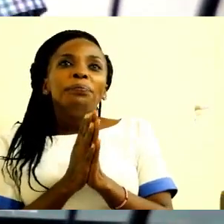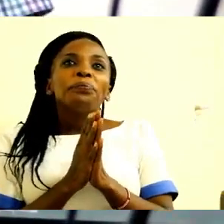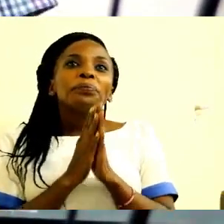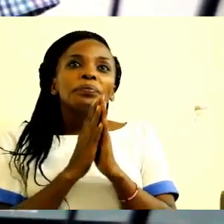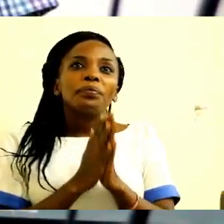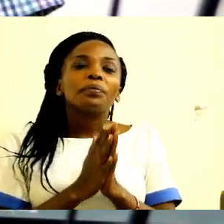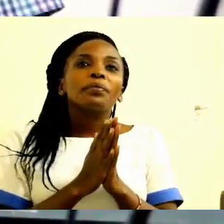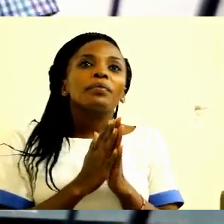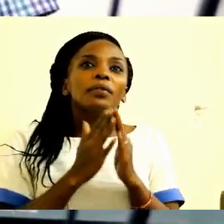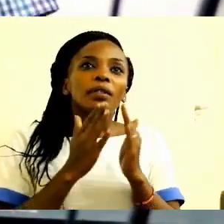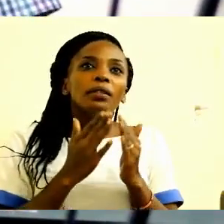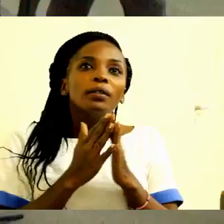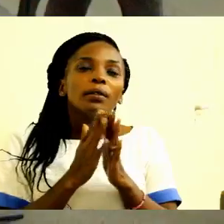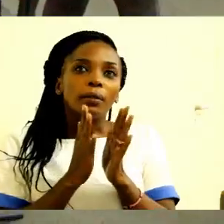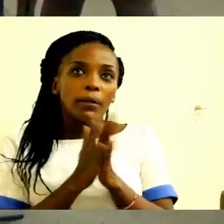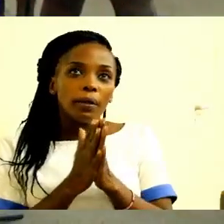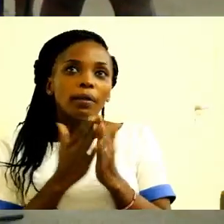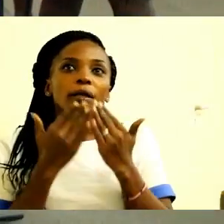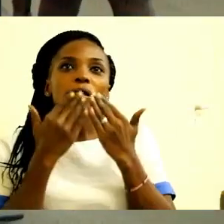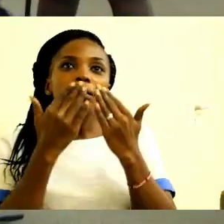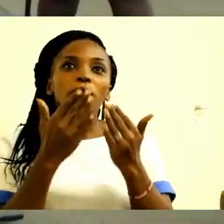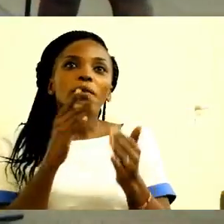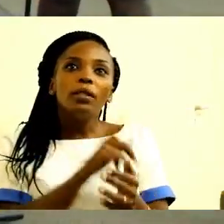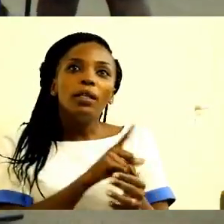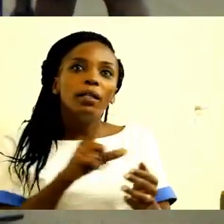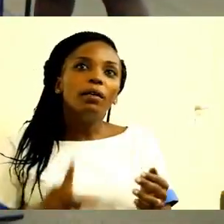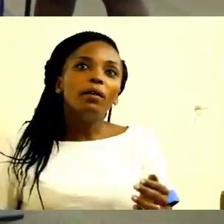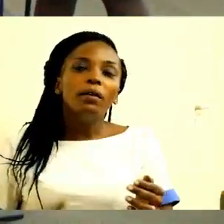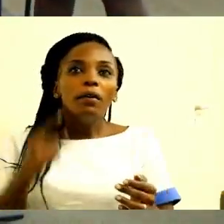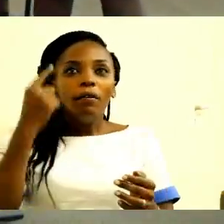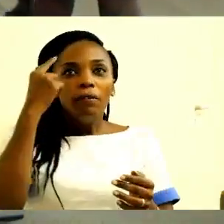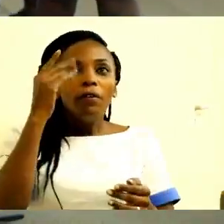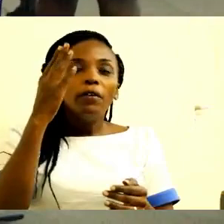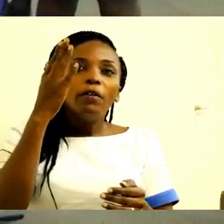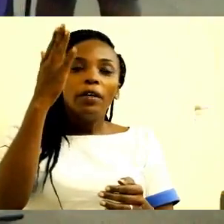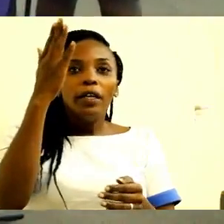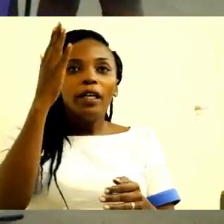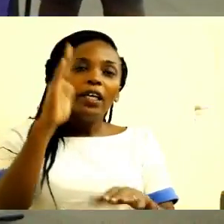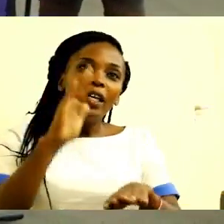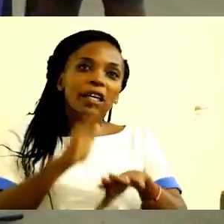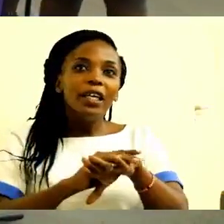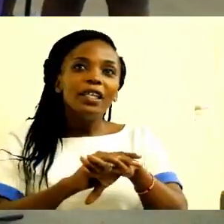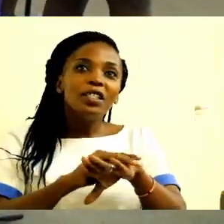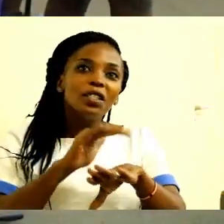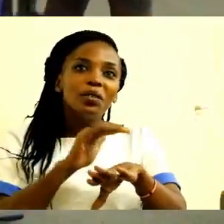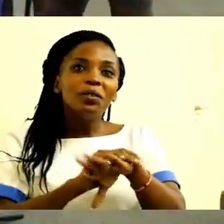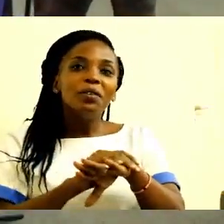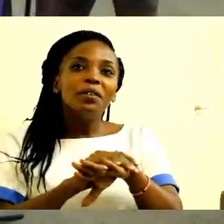For you.